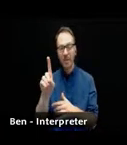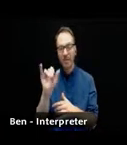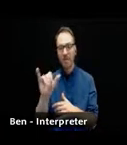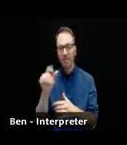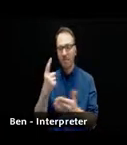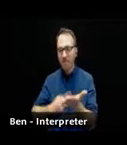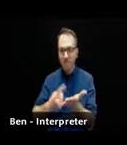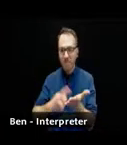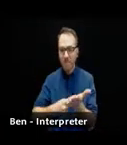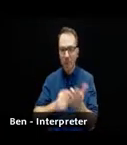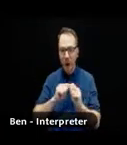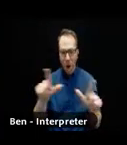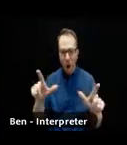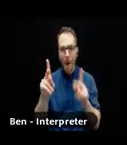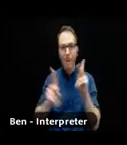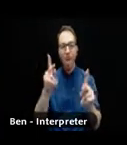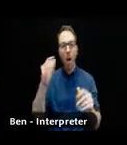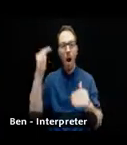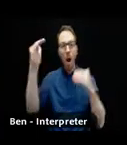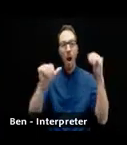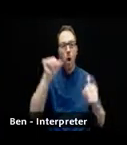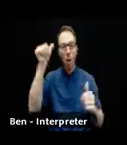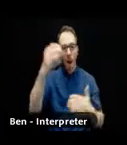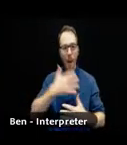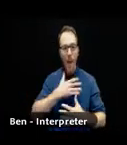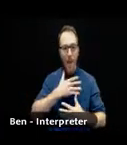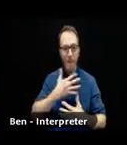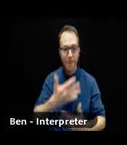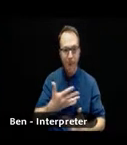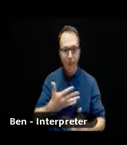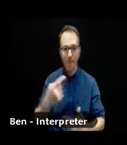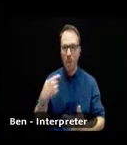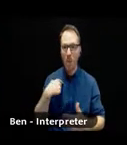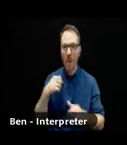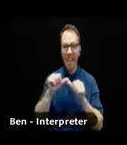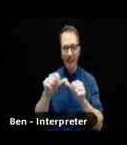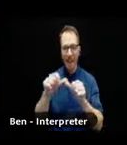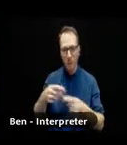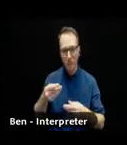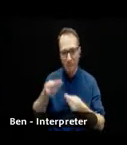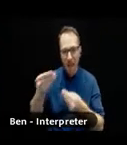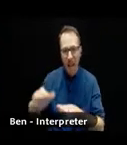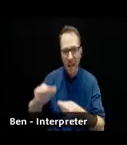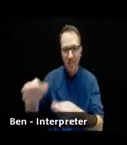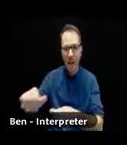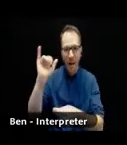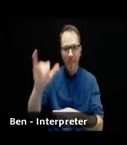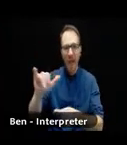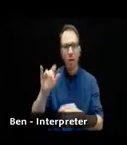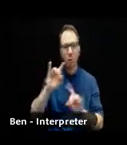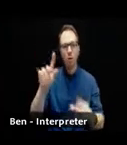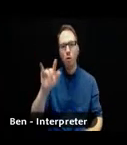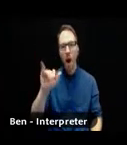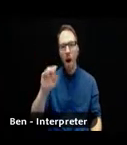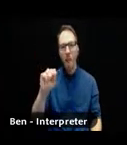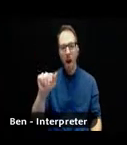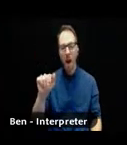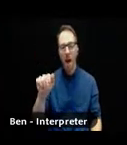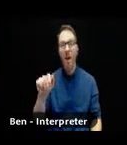that people, adults, started admitting that they were continuing to pass on this transgenerational trauma, that they were sexually